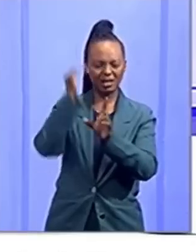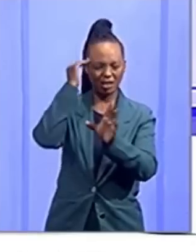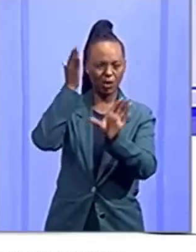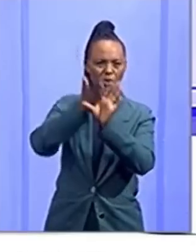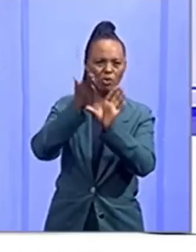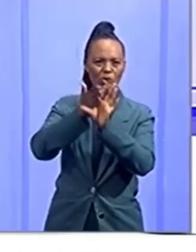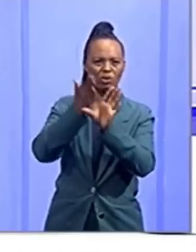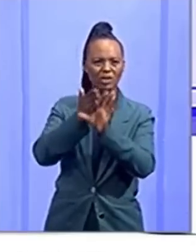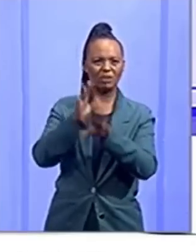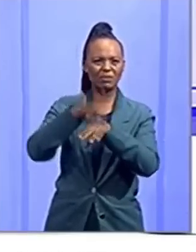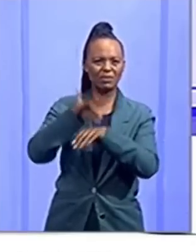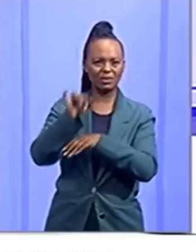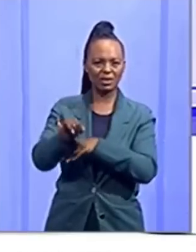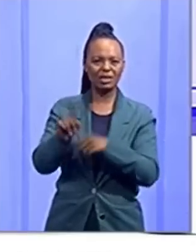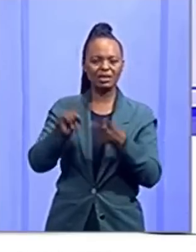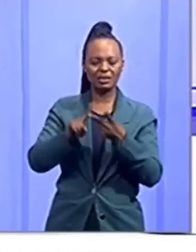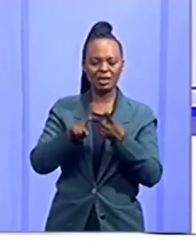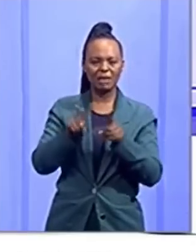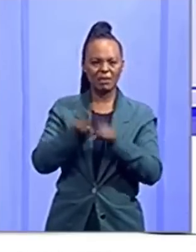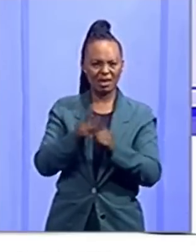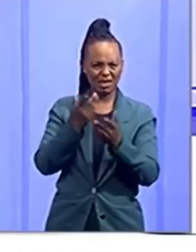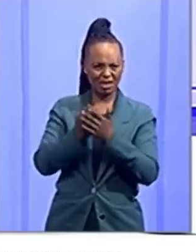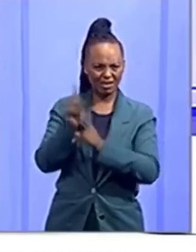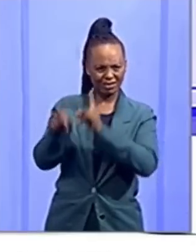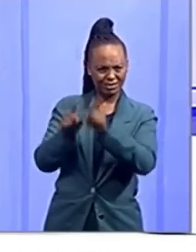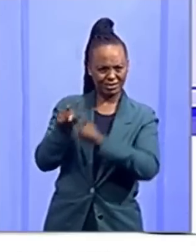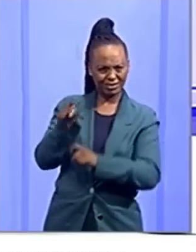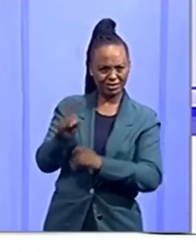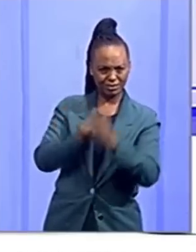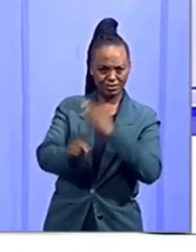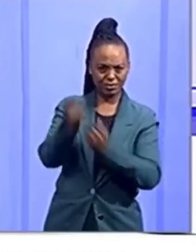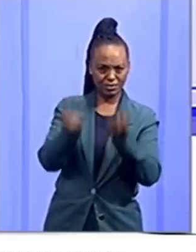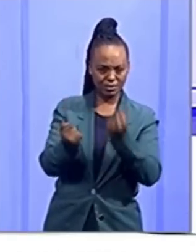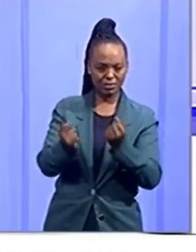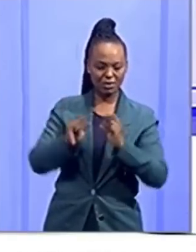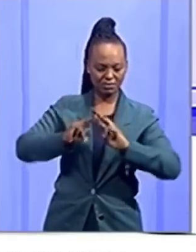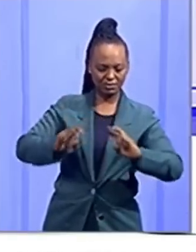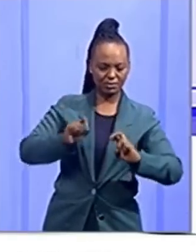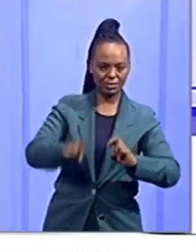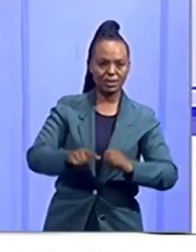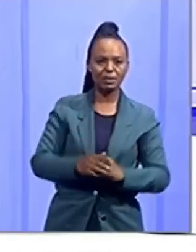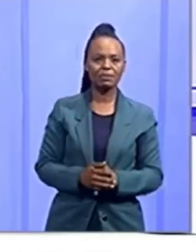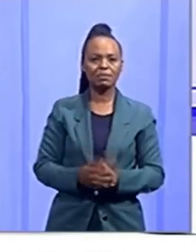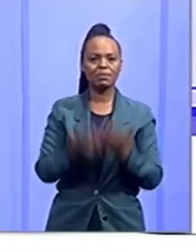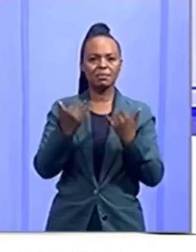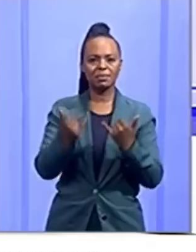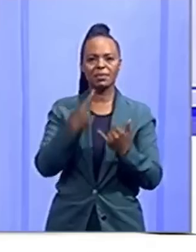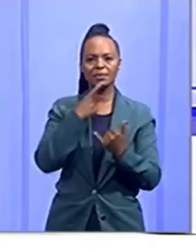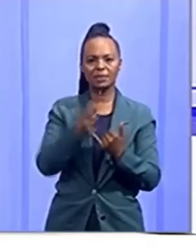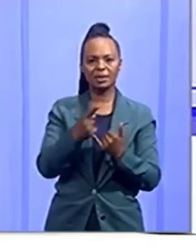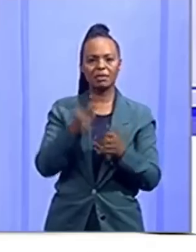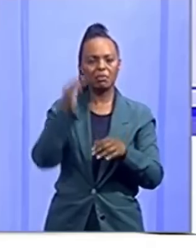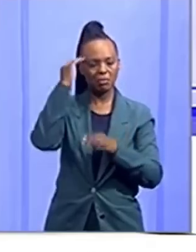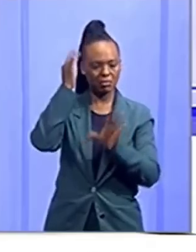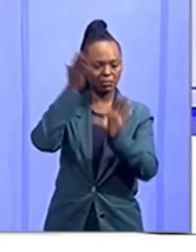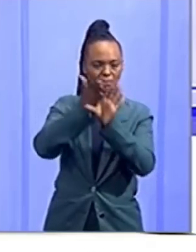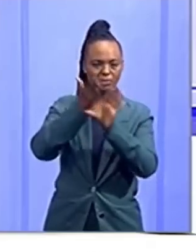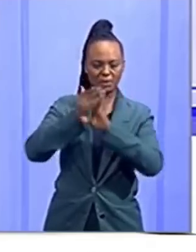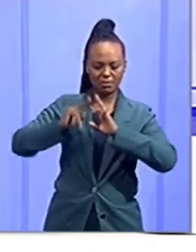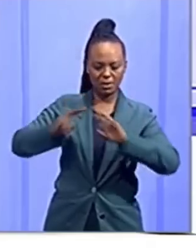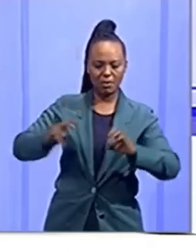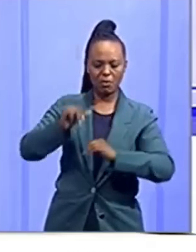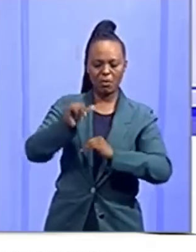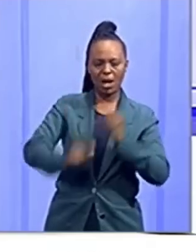ya tlhaloganyo le bokgoni jwa gagwe jwa go sekisiwa. Ba ne ba lopile gore itekanelo ya ga Mafe tlhatlhobiwe sebaka sa kgwedi